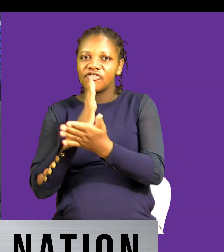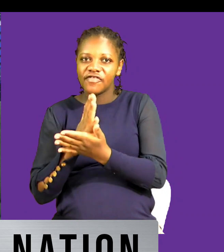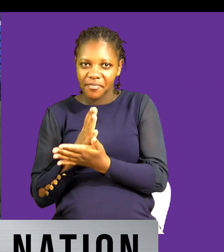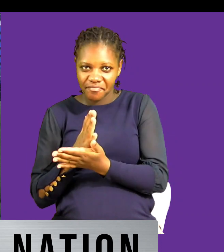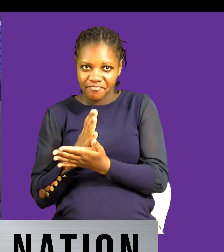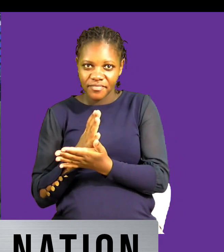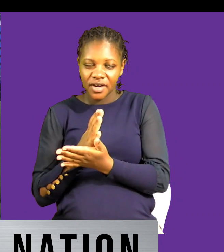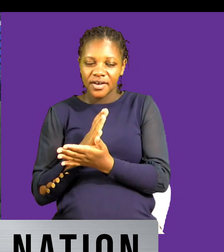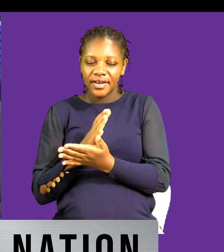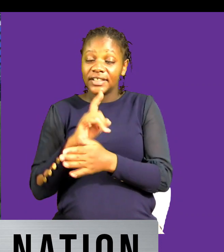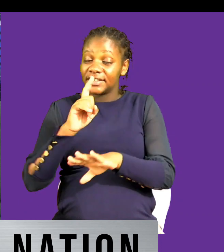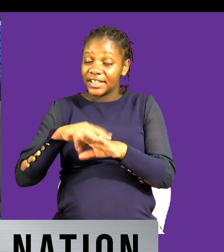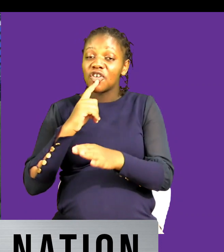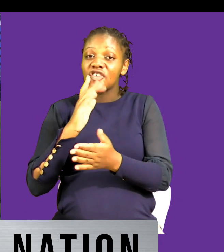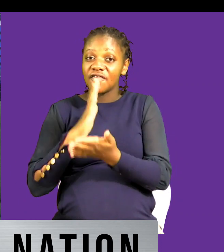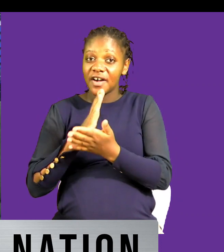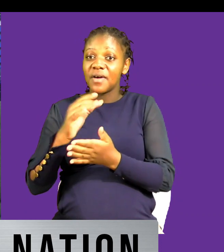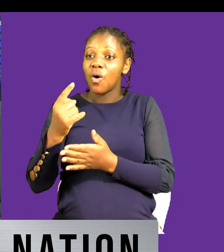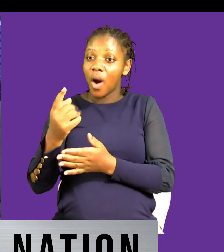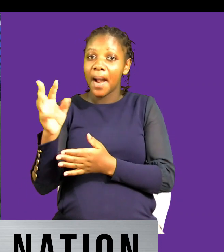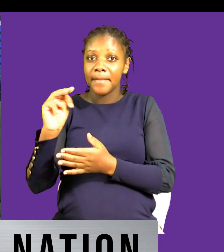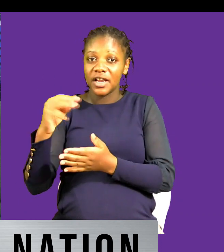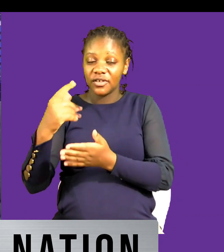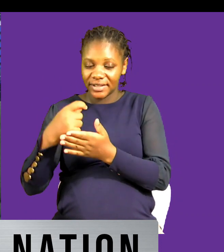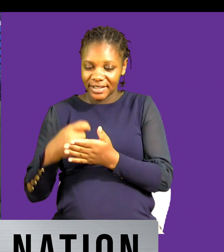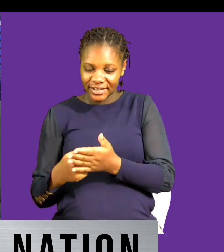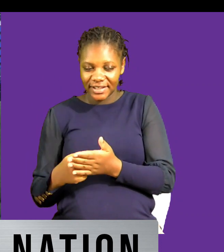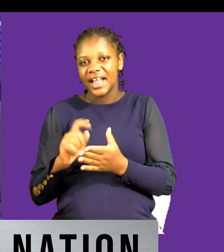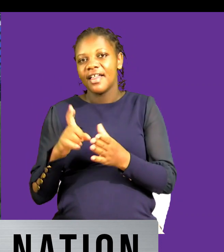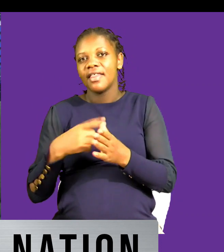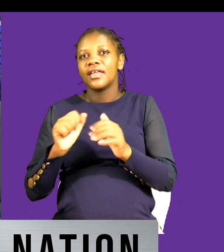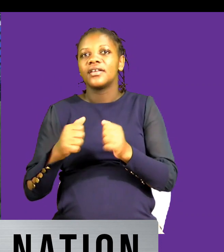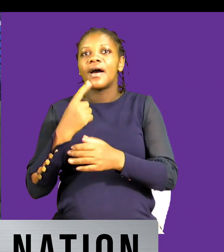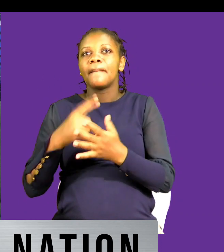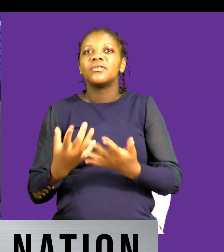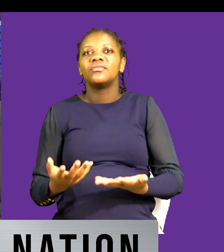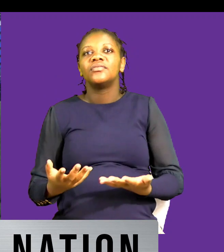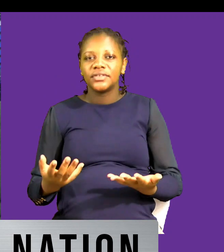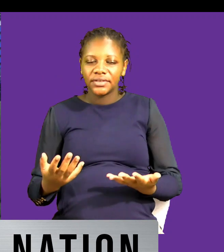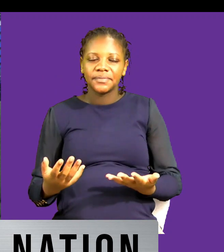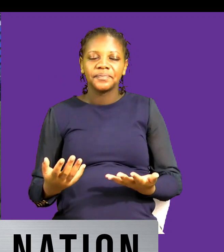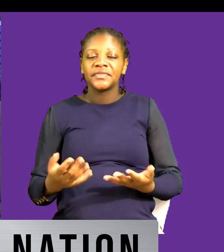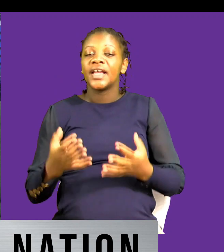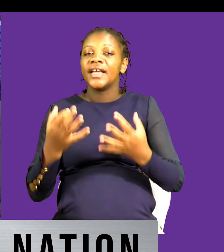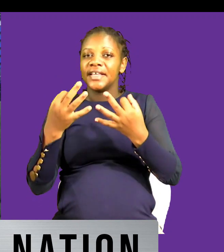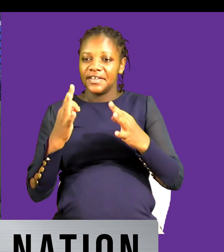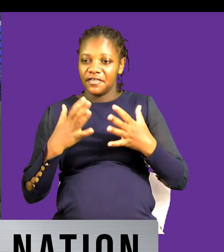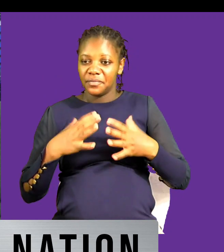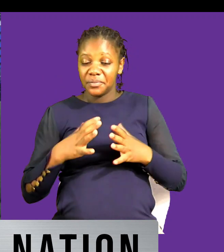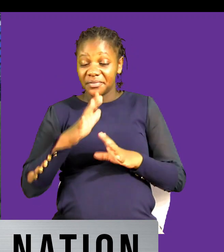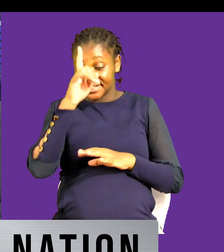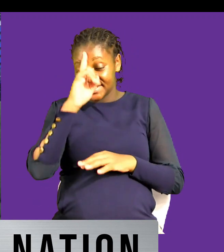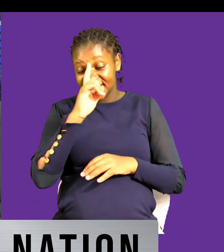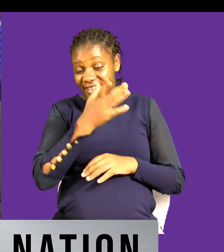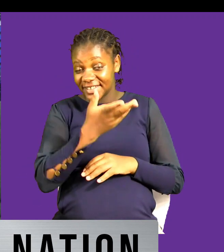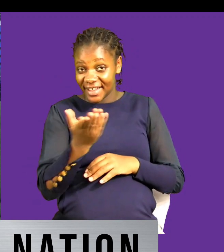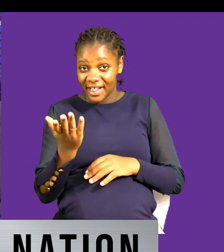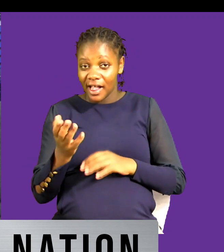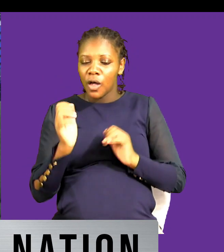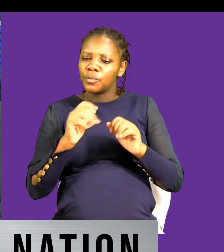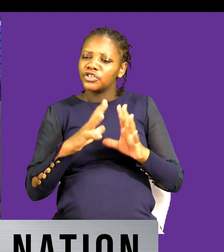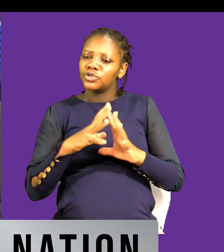is a referendum. It's now going to go to the county assemblies. And that's why I'm saying that if the people are serious, they will go to